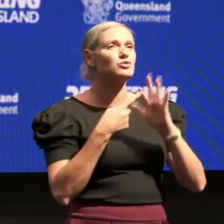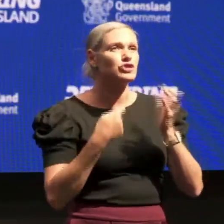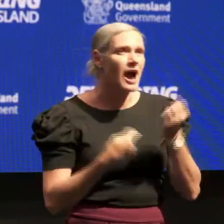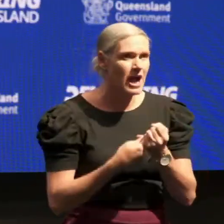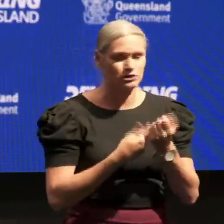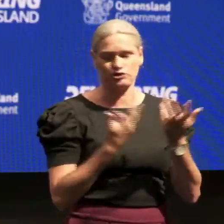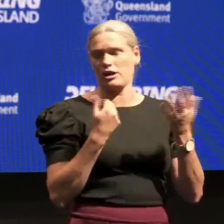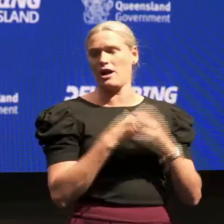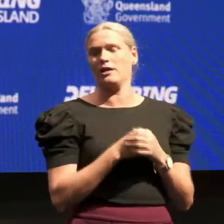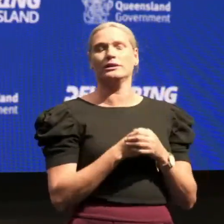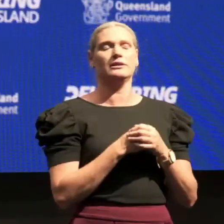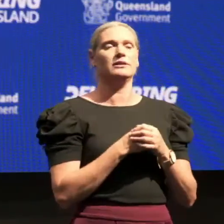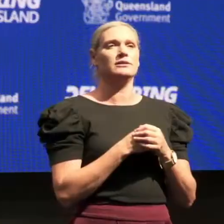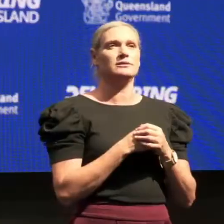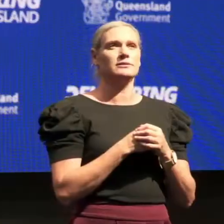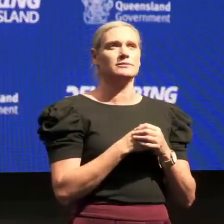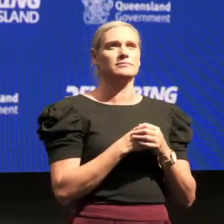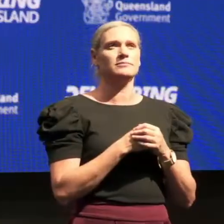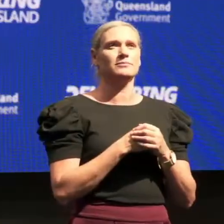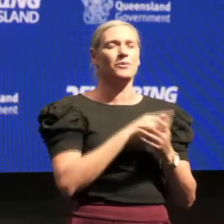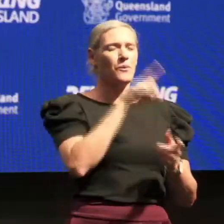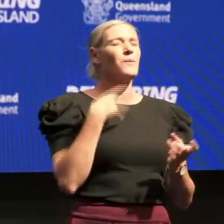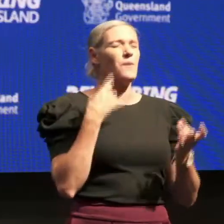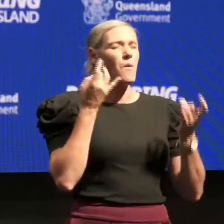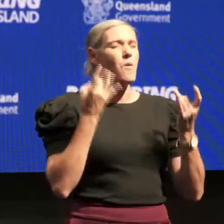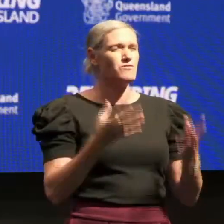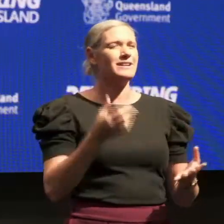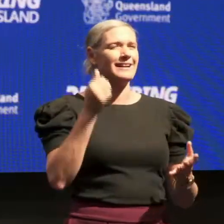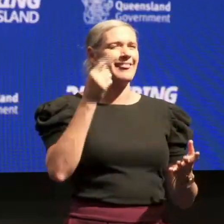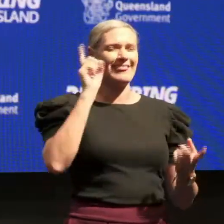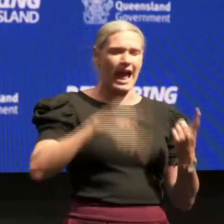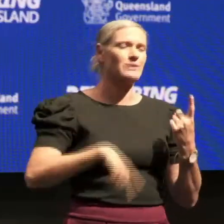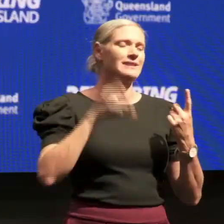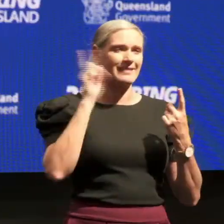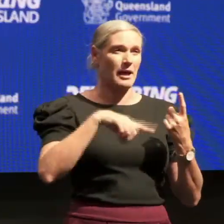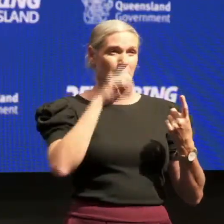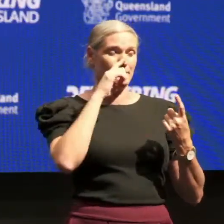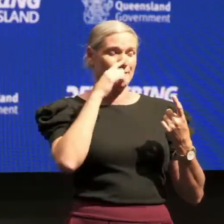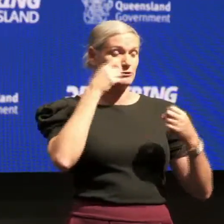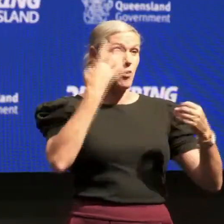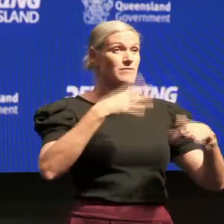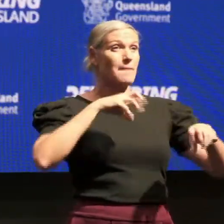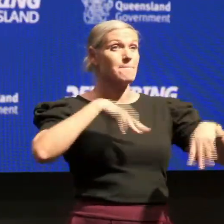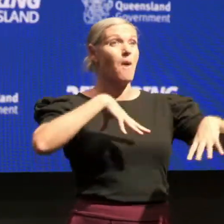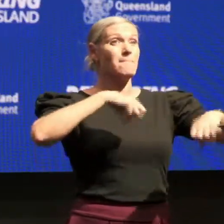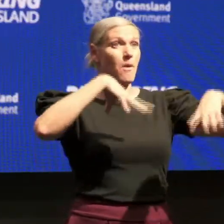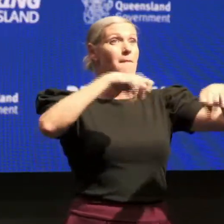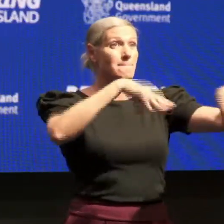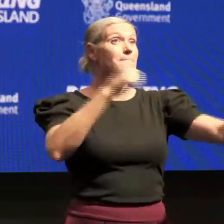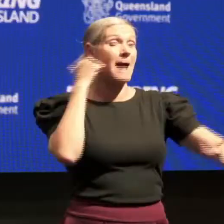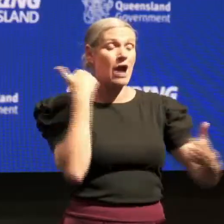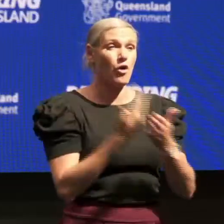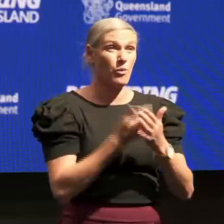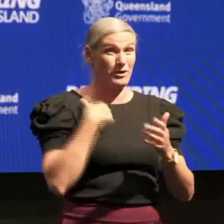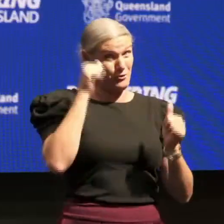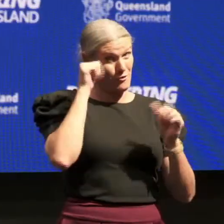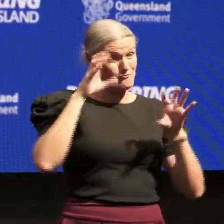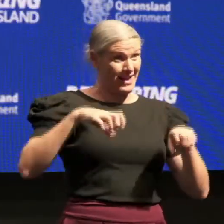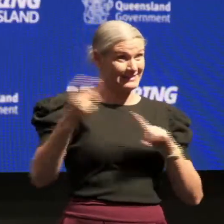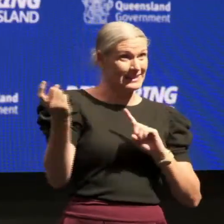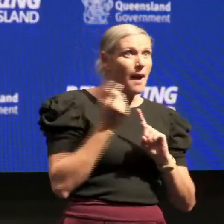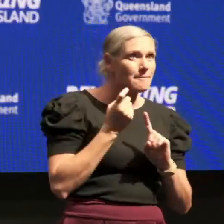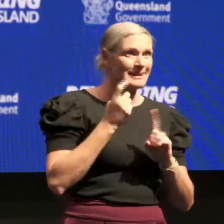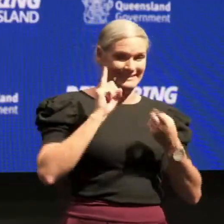well. But the fact that we've already had several thousand people reconnected and we've still got rain